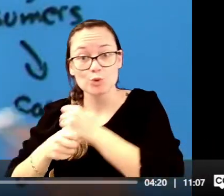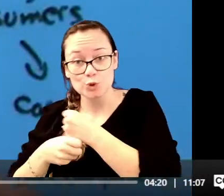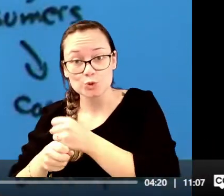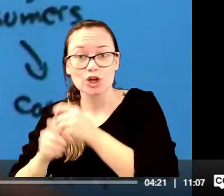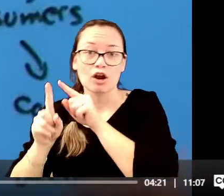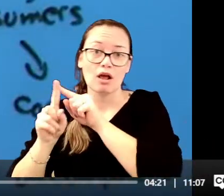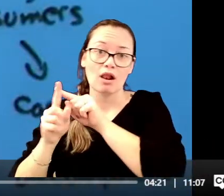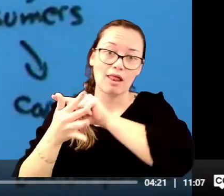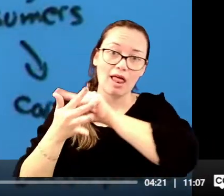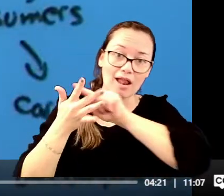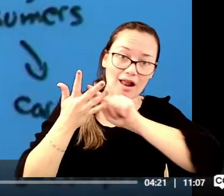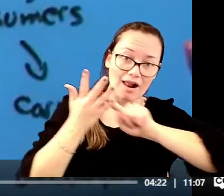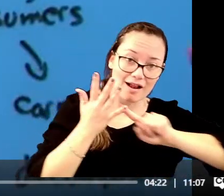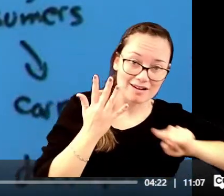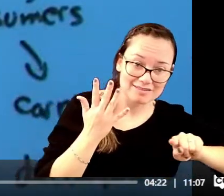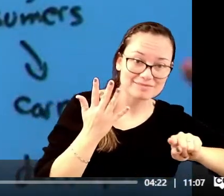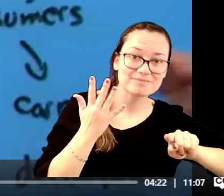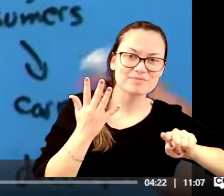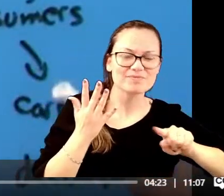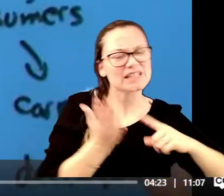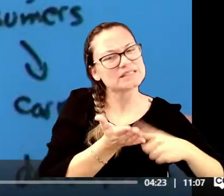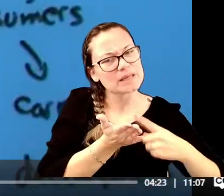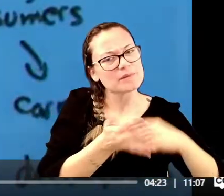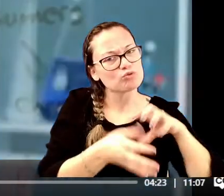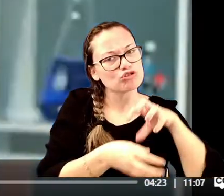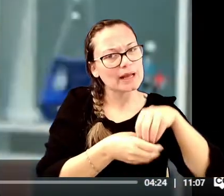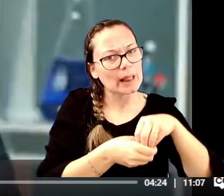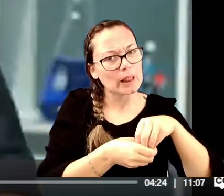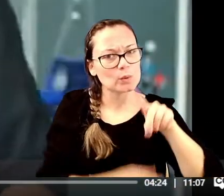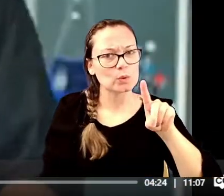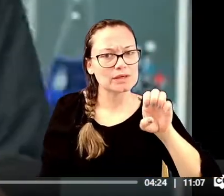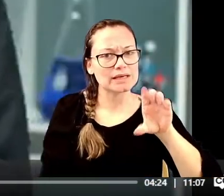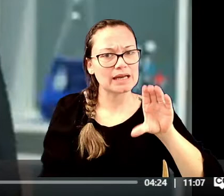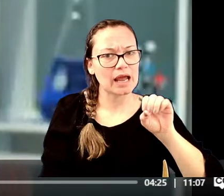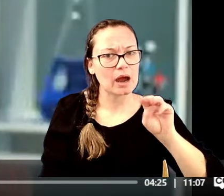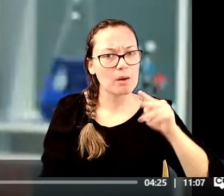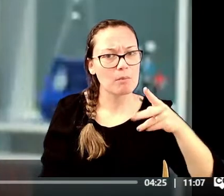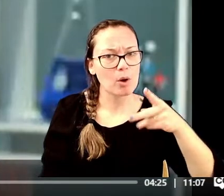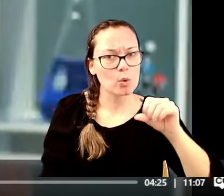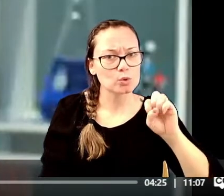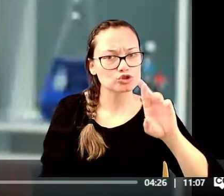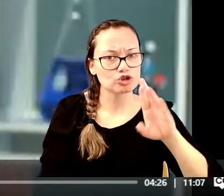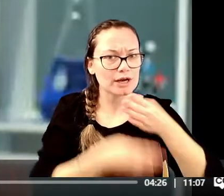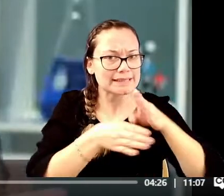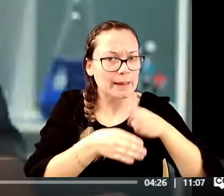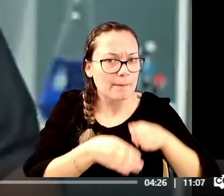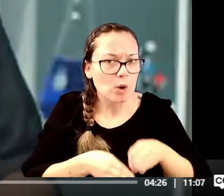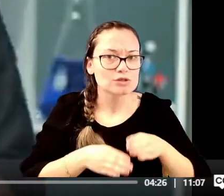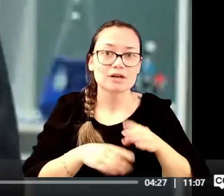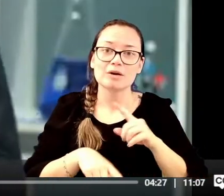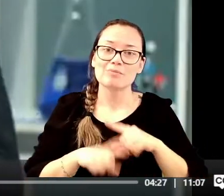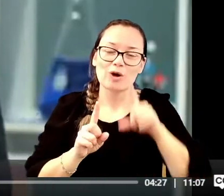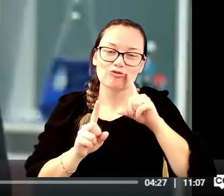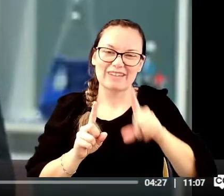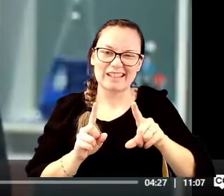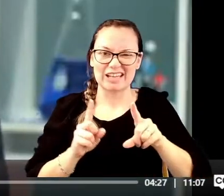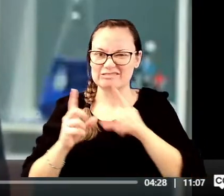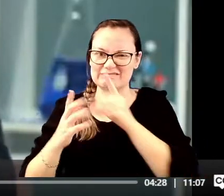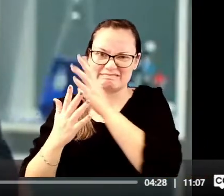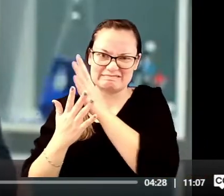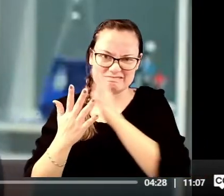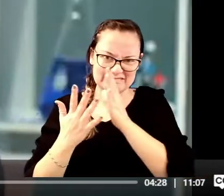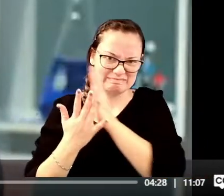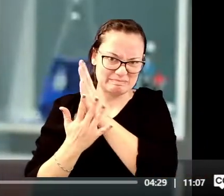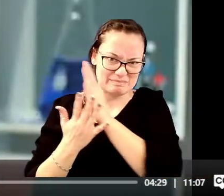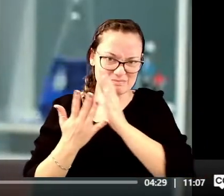carnivore. And sometimes you'll include those decomposers there. It's kind of one of those things, everybody knows that the energy ultimately goes to a decomposer, so a lot of